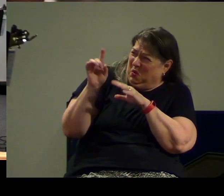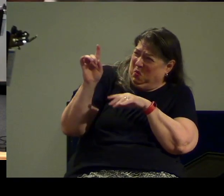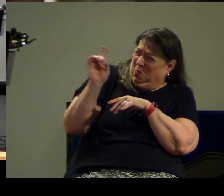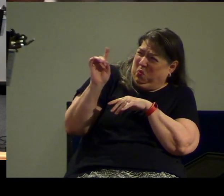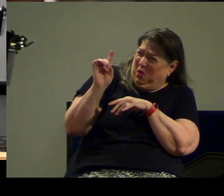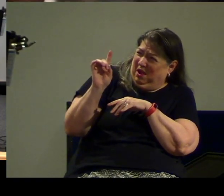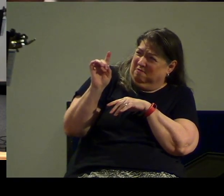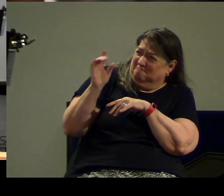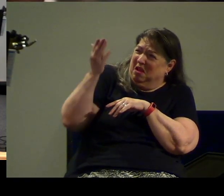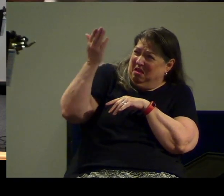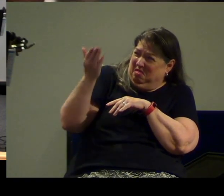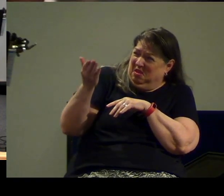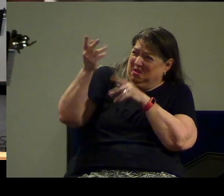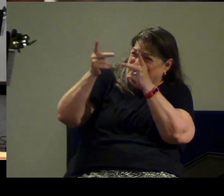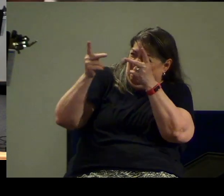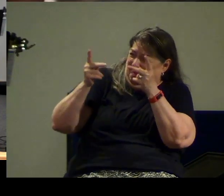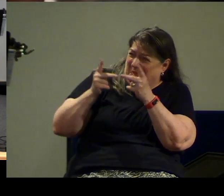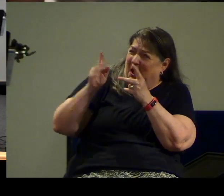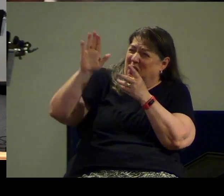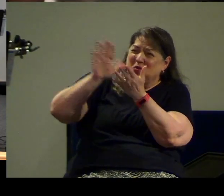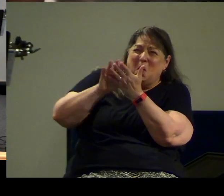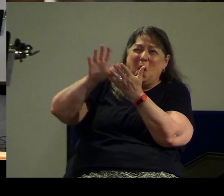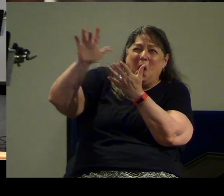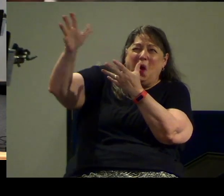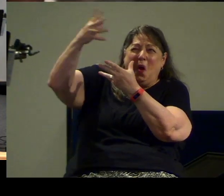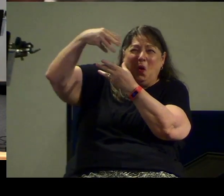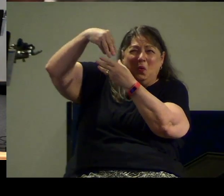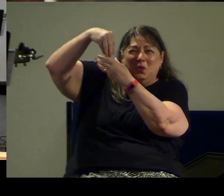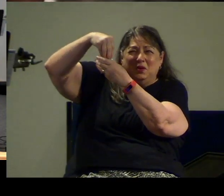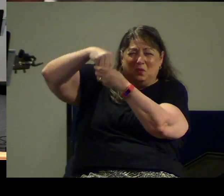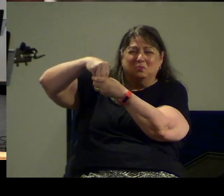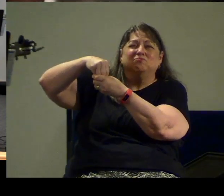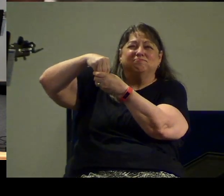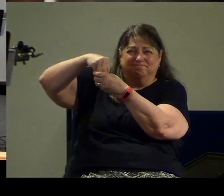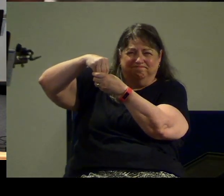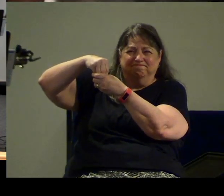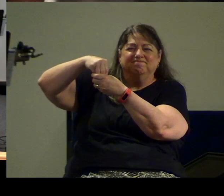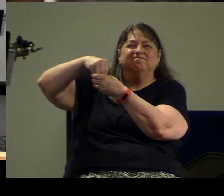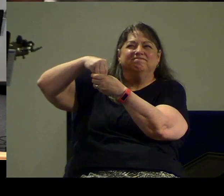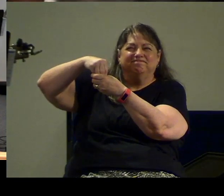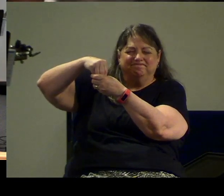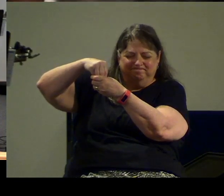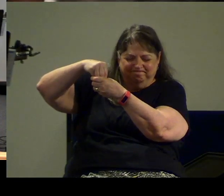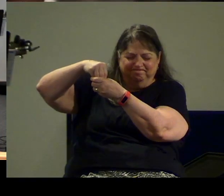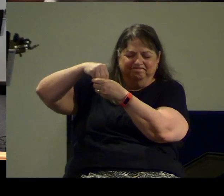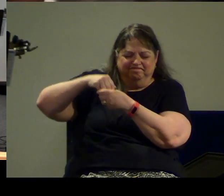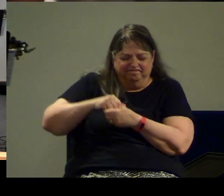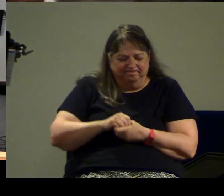The place your glory dwells.